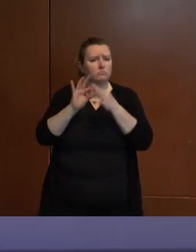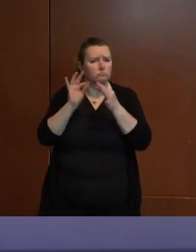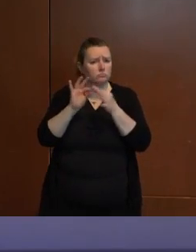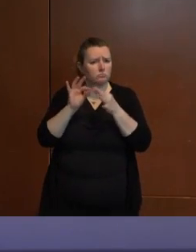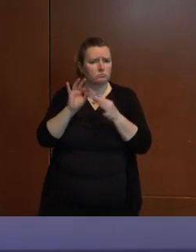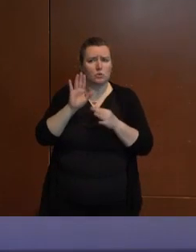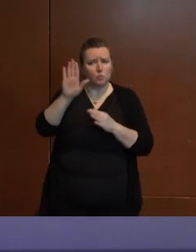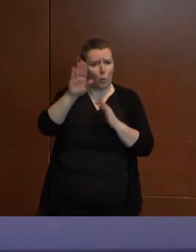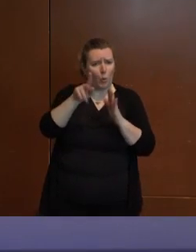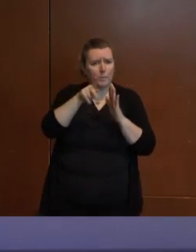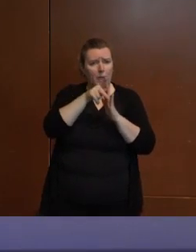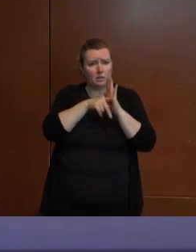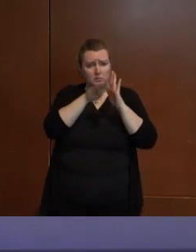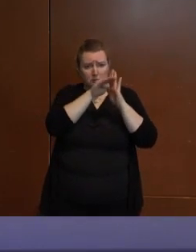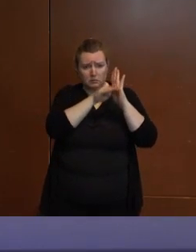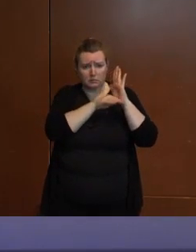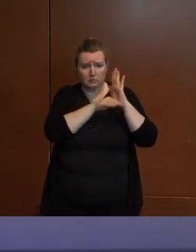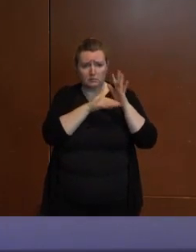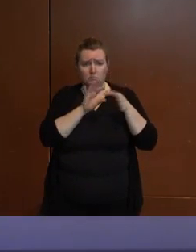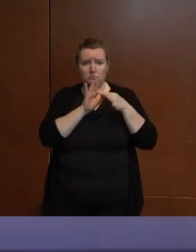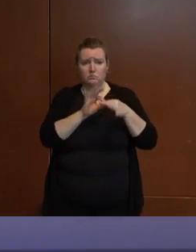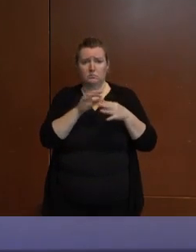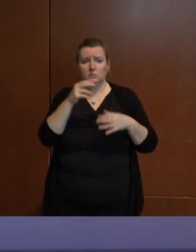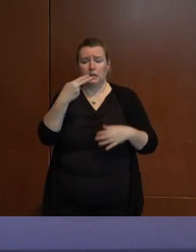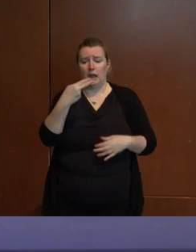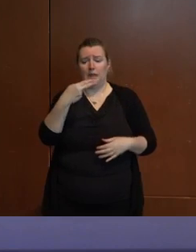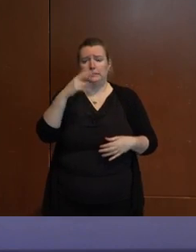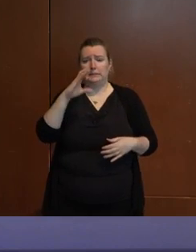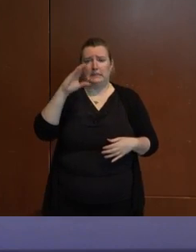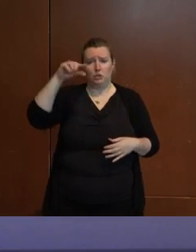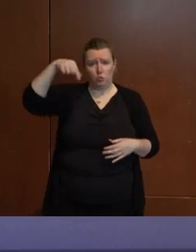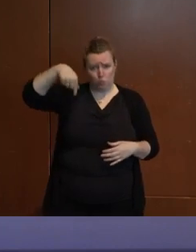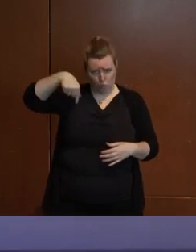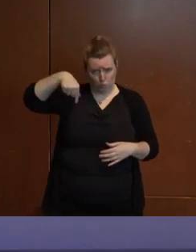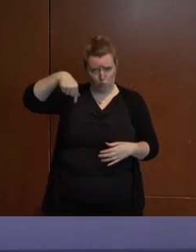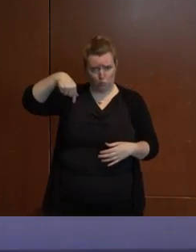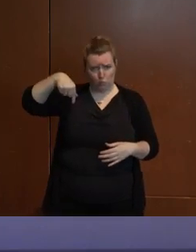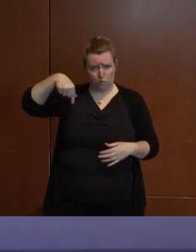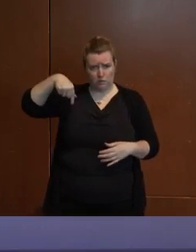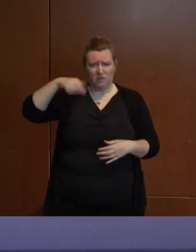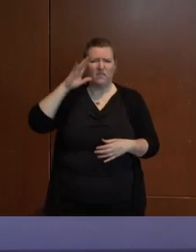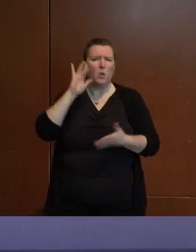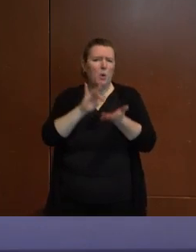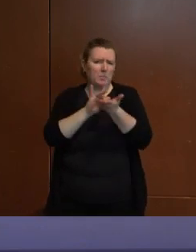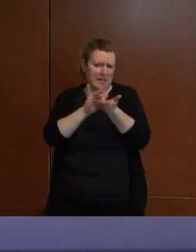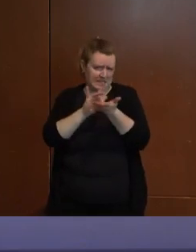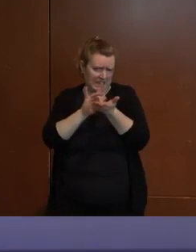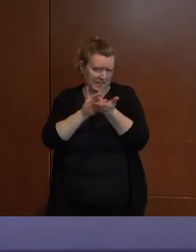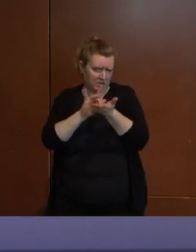HCQ. What is the policy there? Can a doctor not prescribe it off-label,